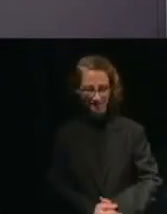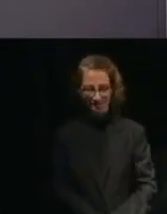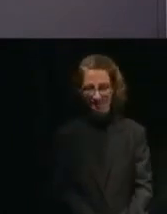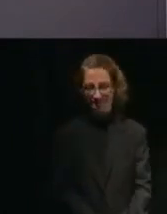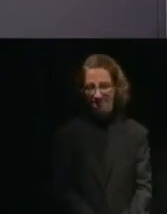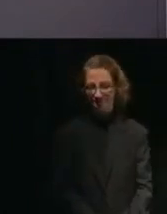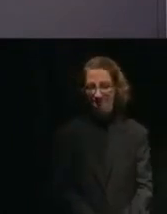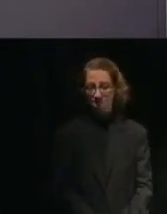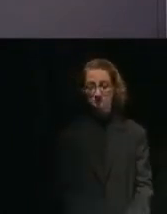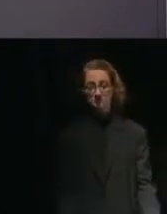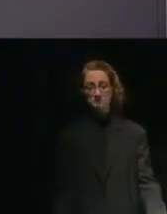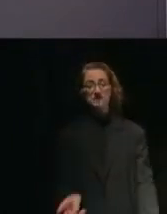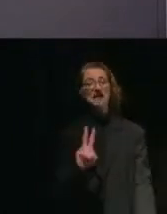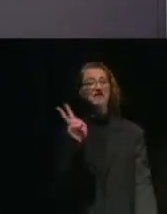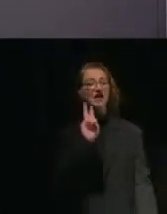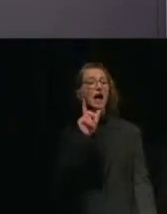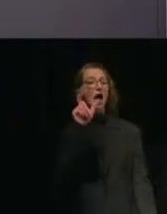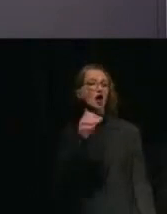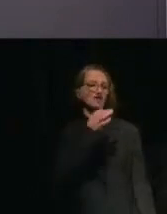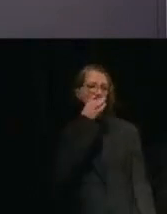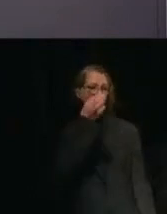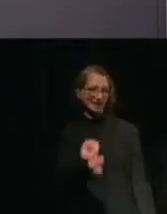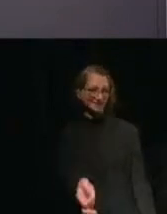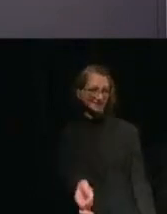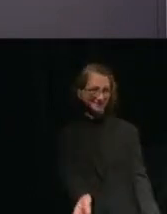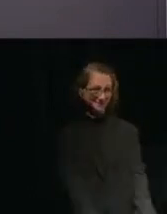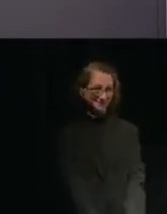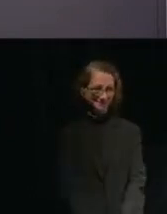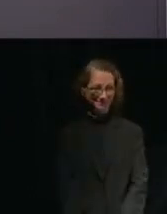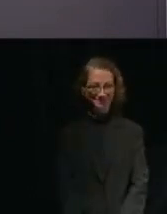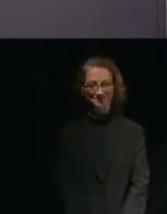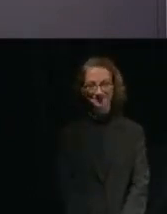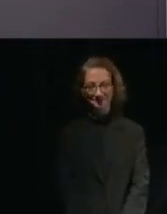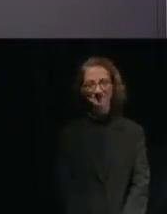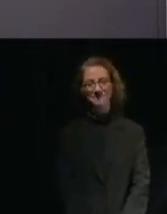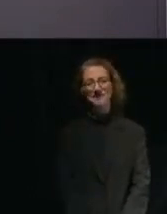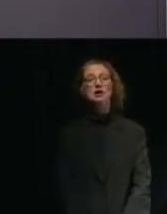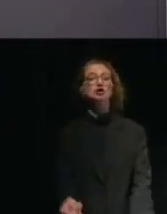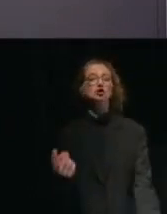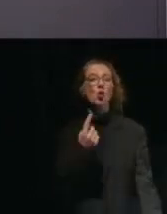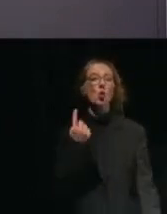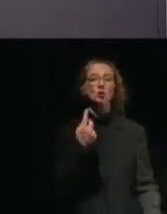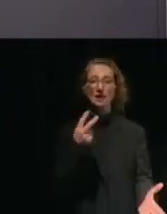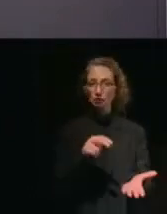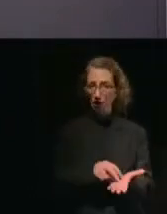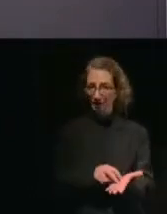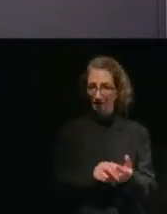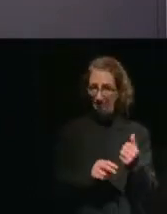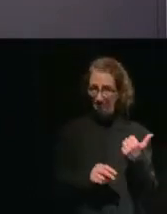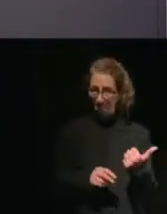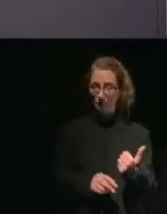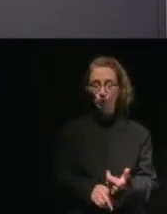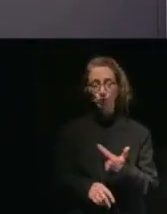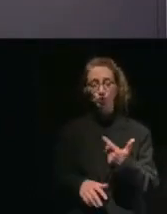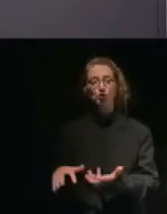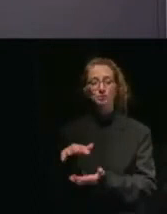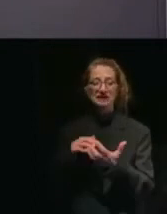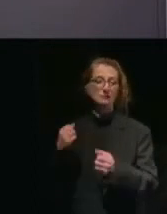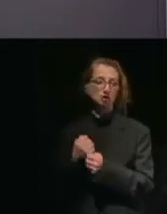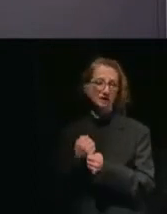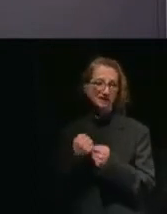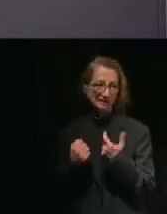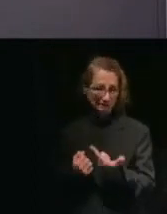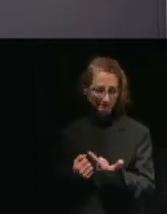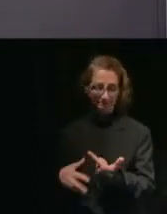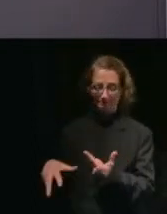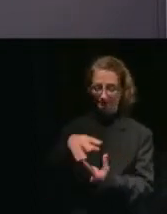Well, the people who are the focus of Systemcheck, freelancers and the hybrid employed in the performing arts. So these were persons that